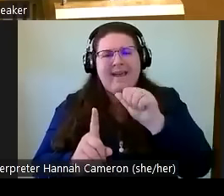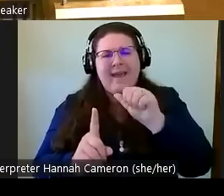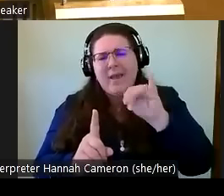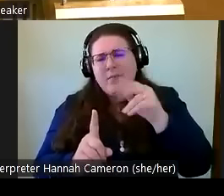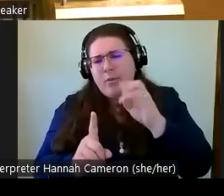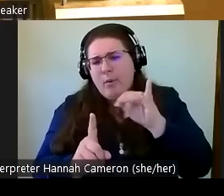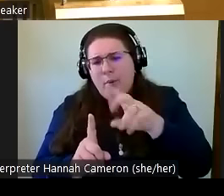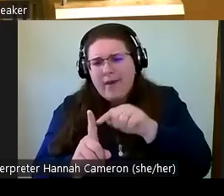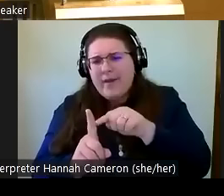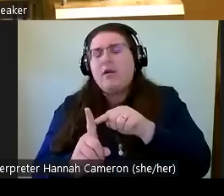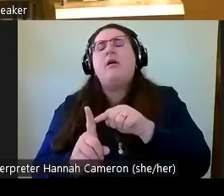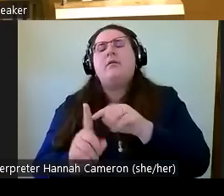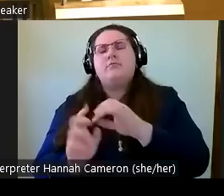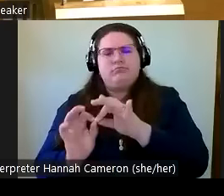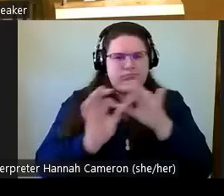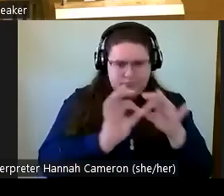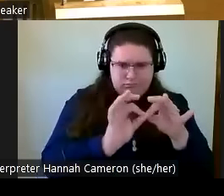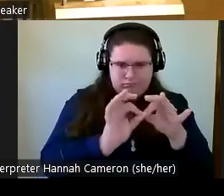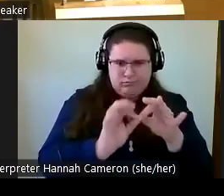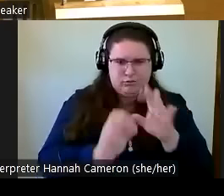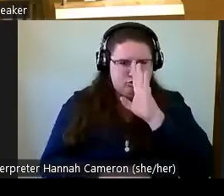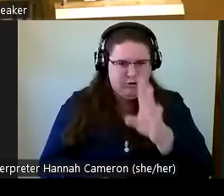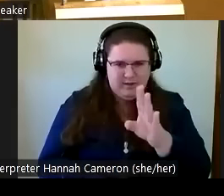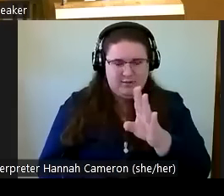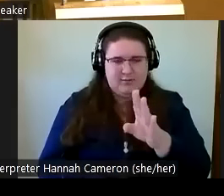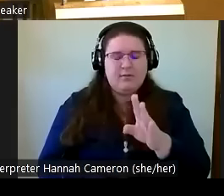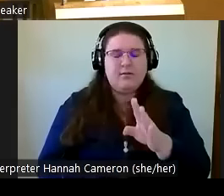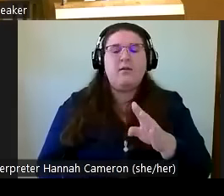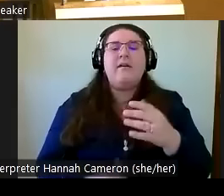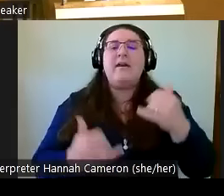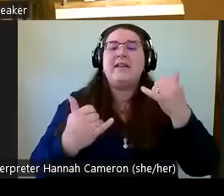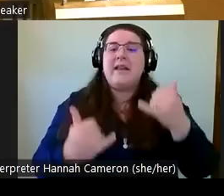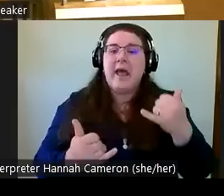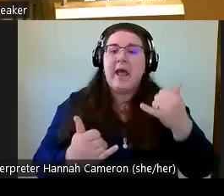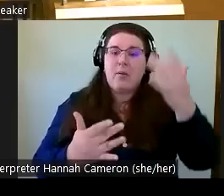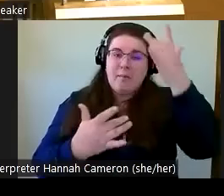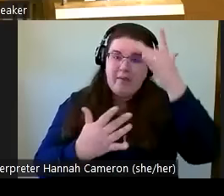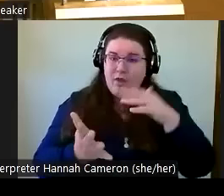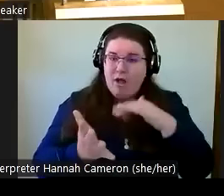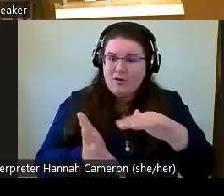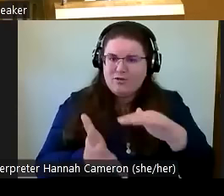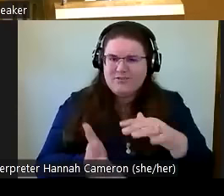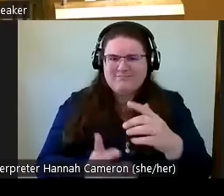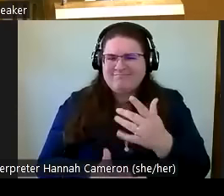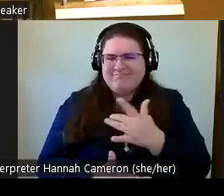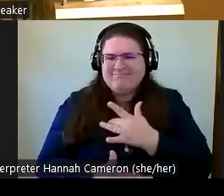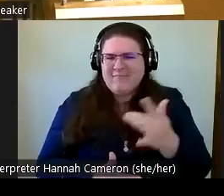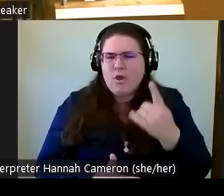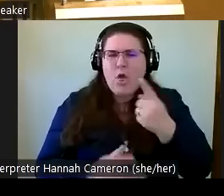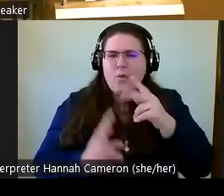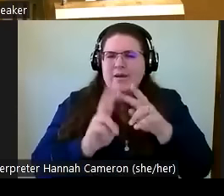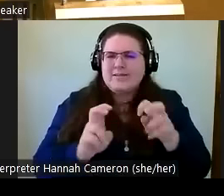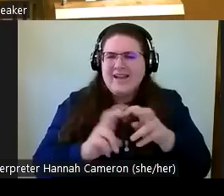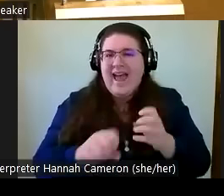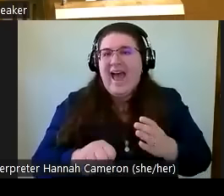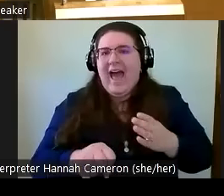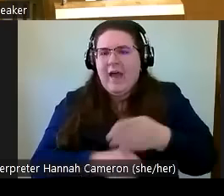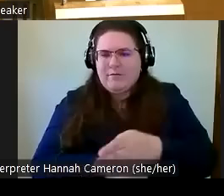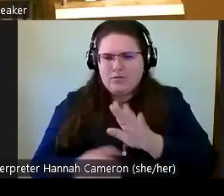but it was just one. And pathology itself is a post-mortem practice, but we now have in vivo